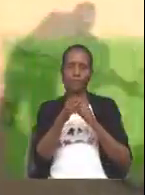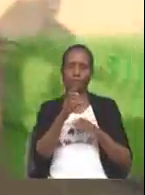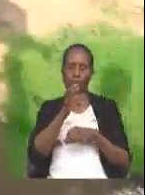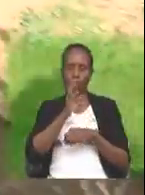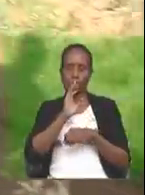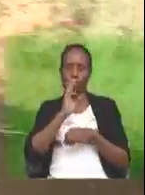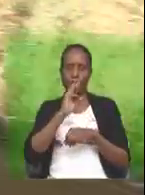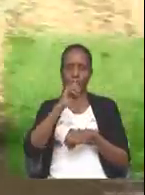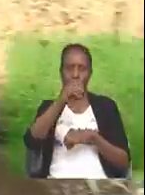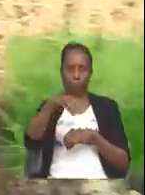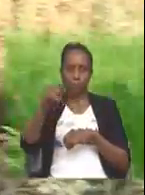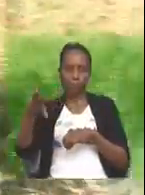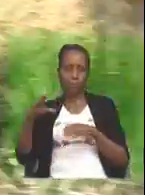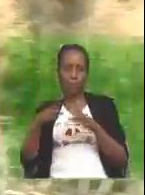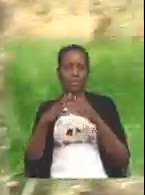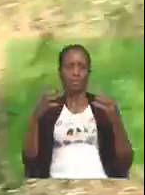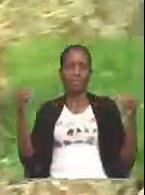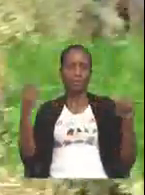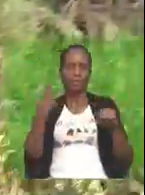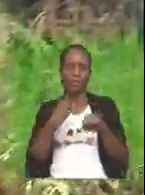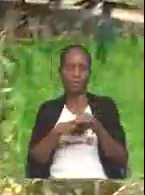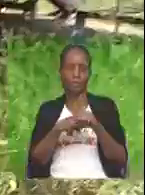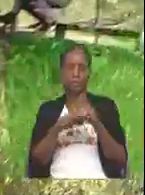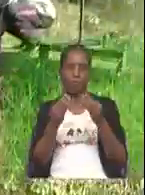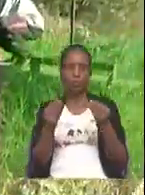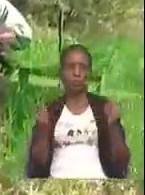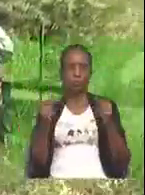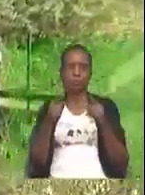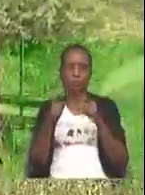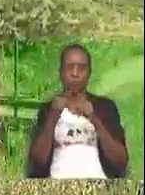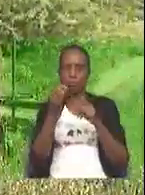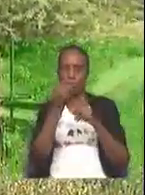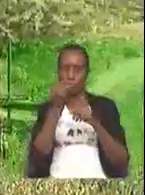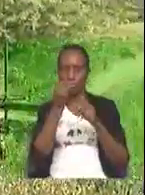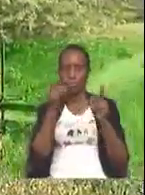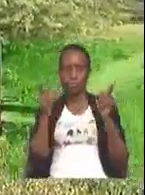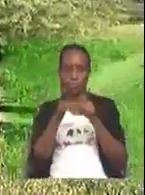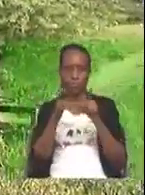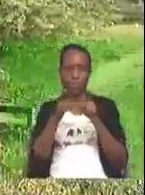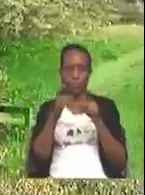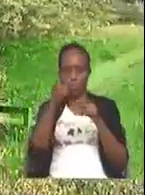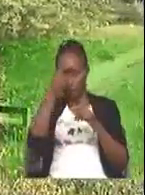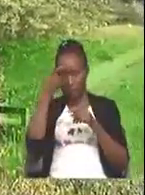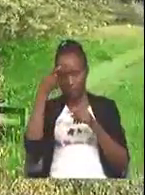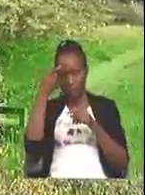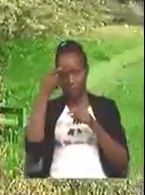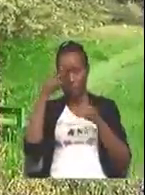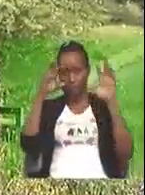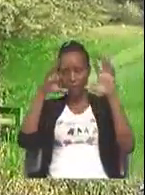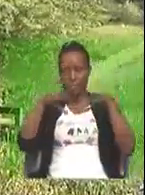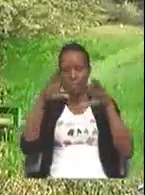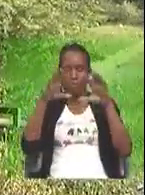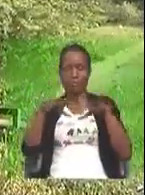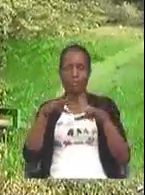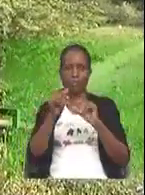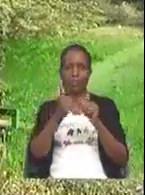Irrigation has been seen as one of the long-term solutions to perennial food shortages occasioned by erratic rainfall.